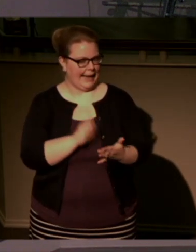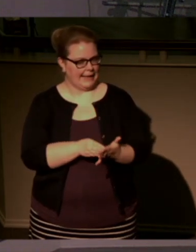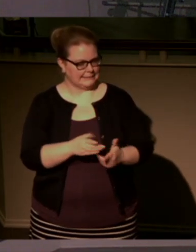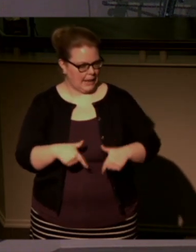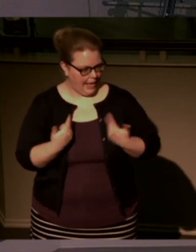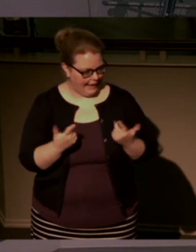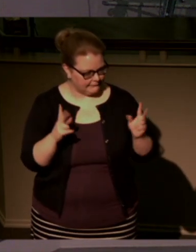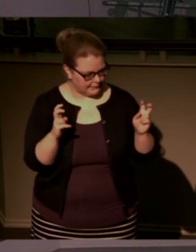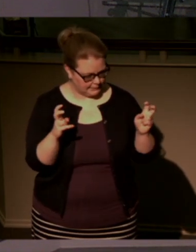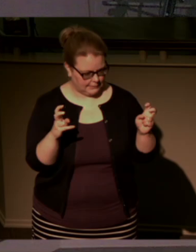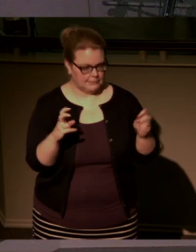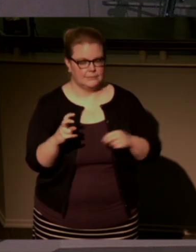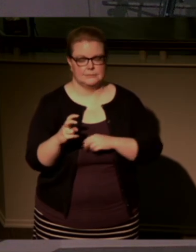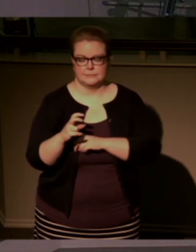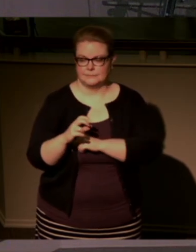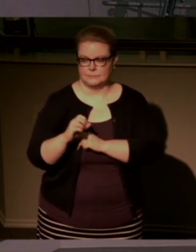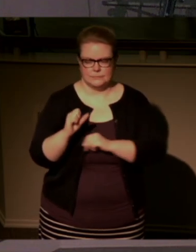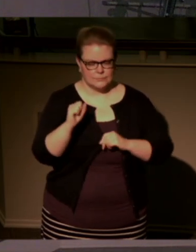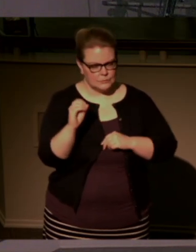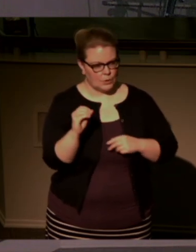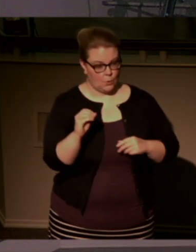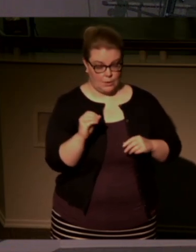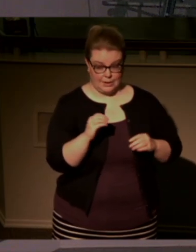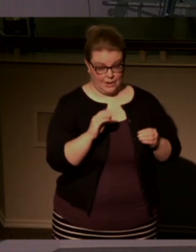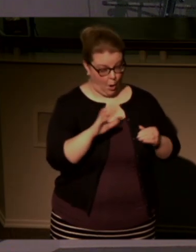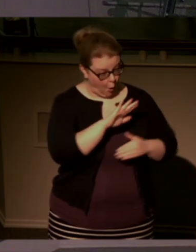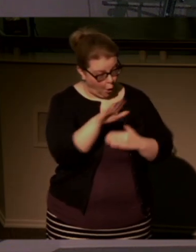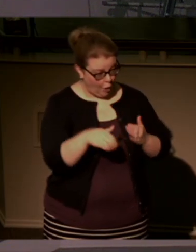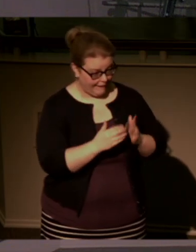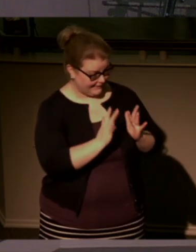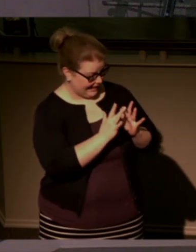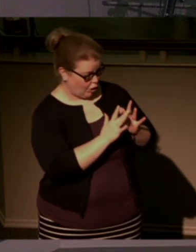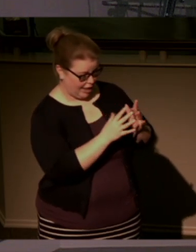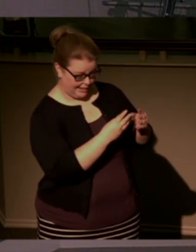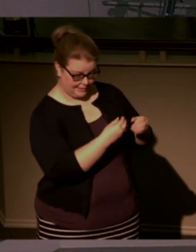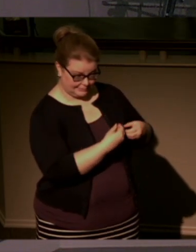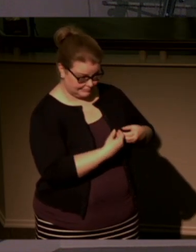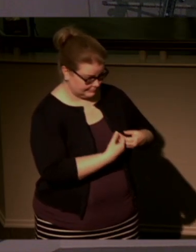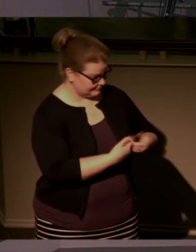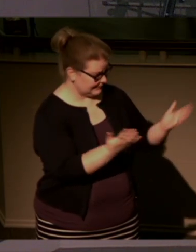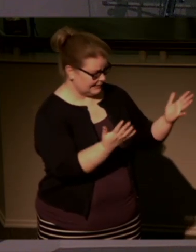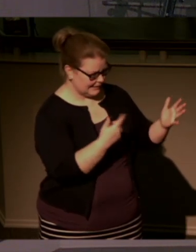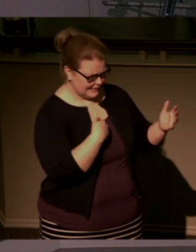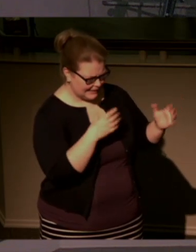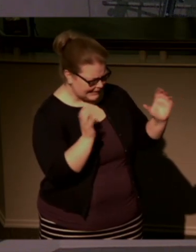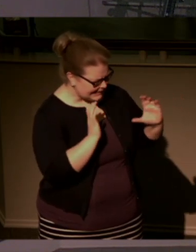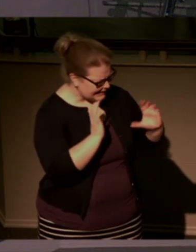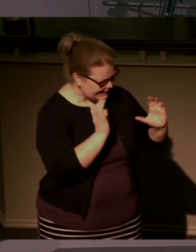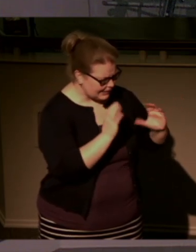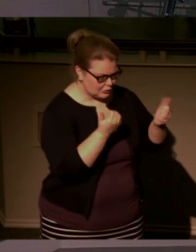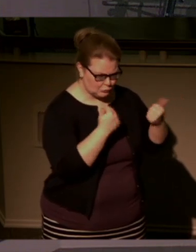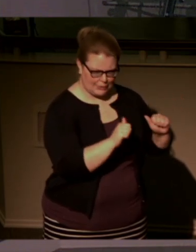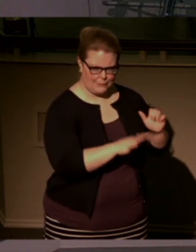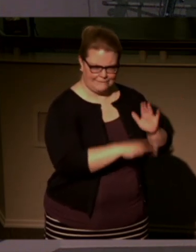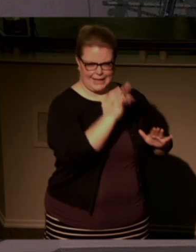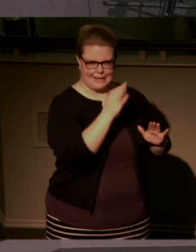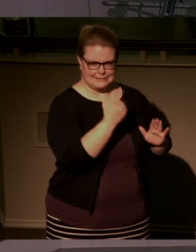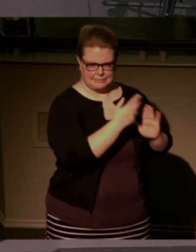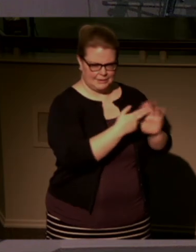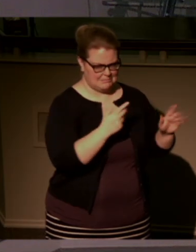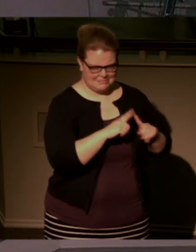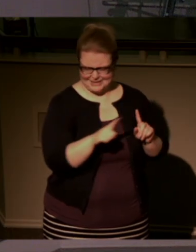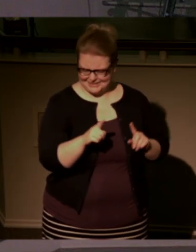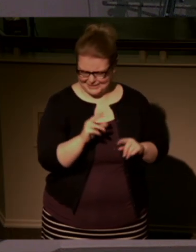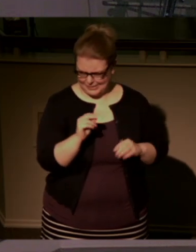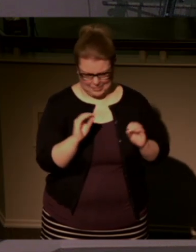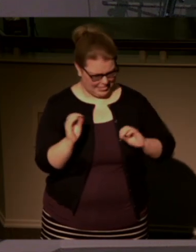all of the wide world of the internet that even put a name on this kind of deal. All of us want to win somehow. It may be a